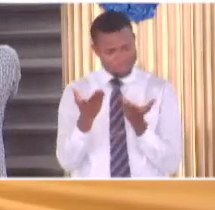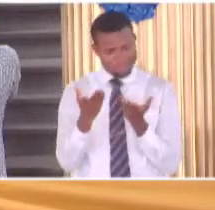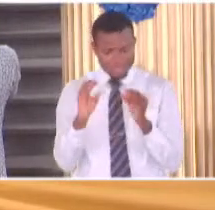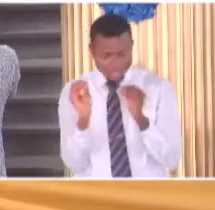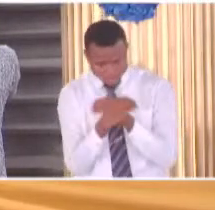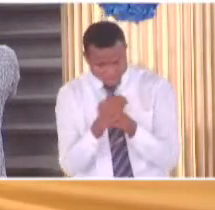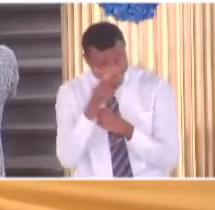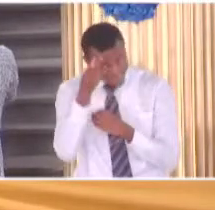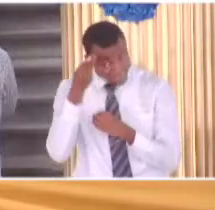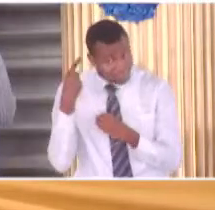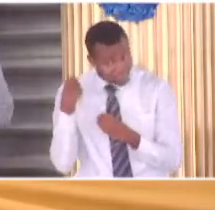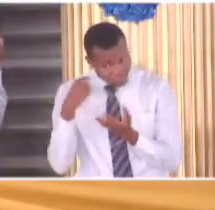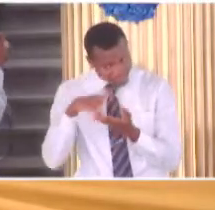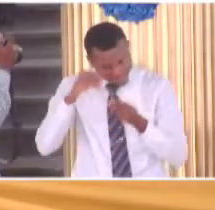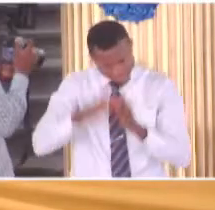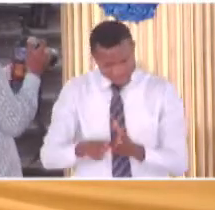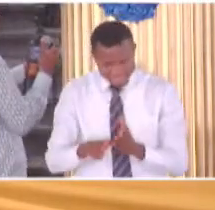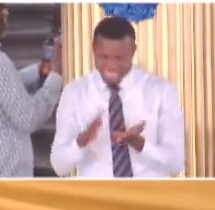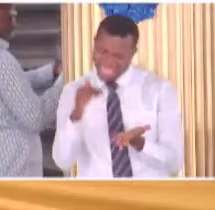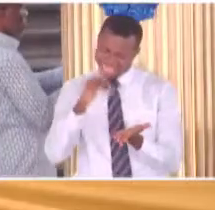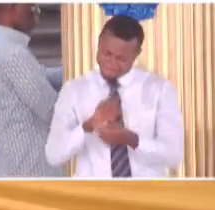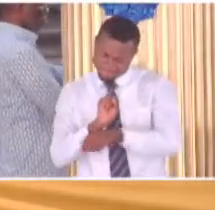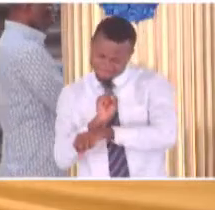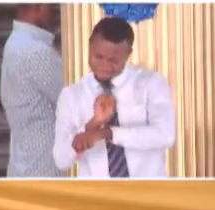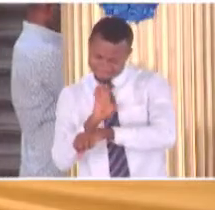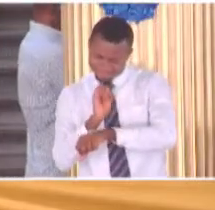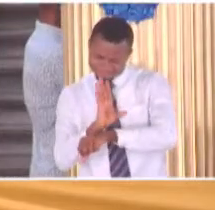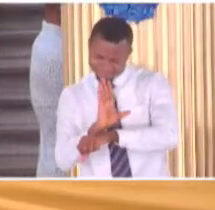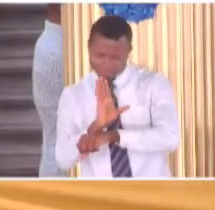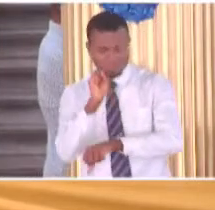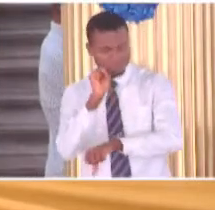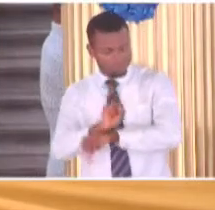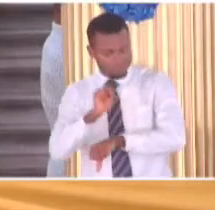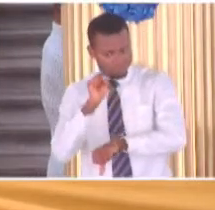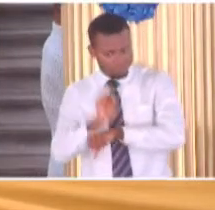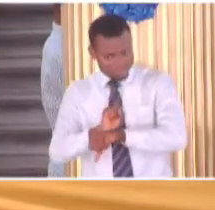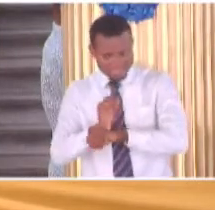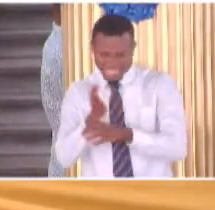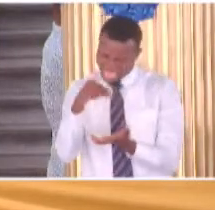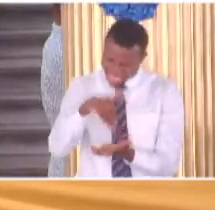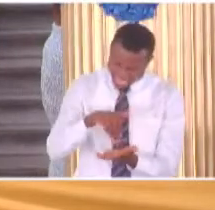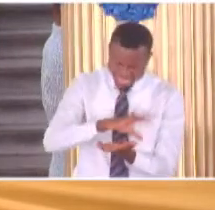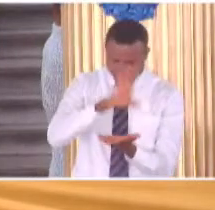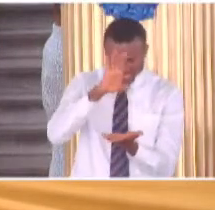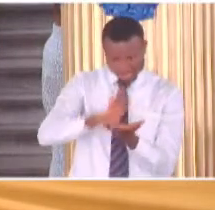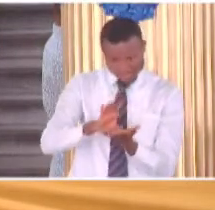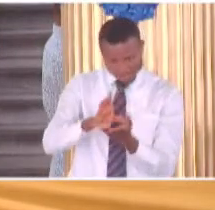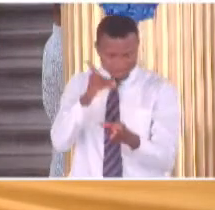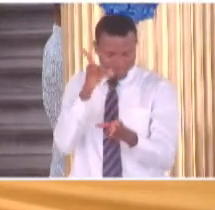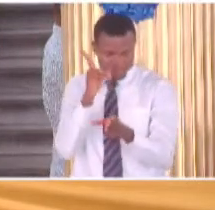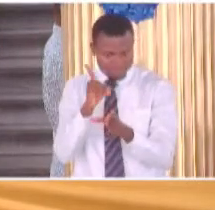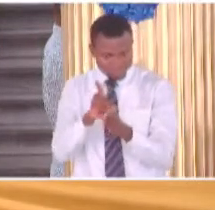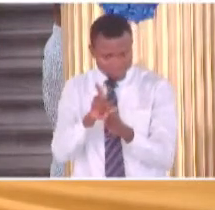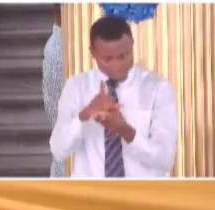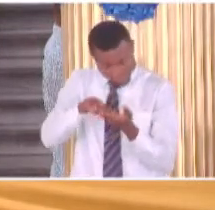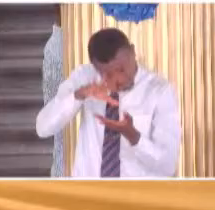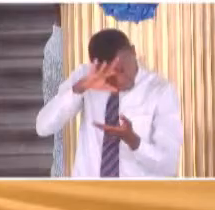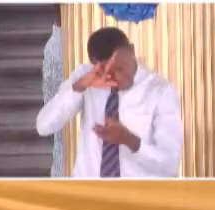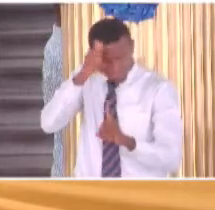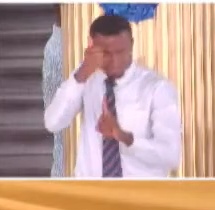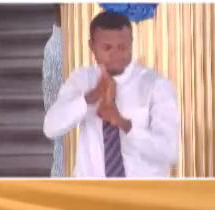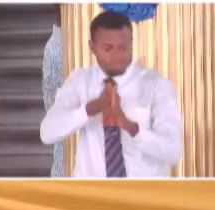Affairs, Careers and Counseling Directorate, Center for Disability Studies and Advocacy,